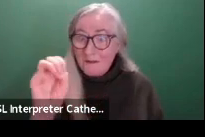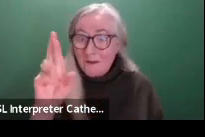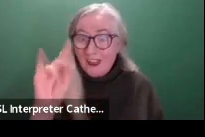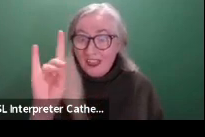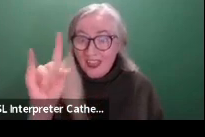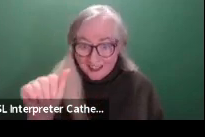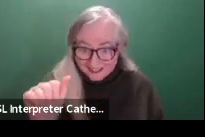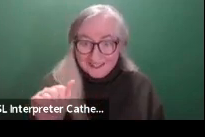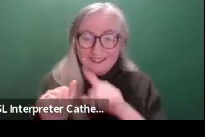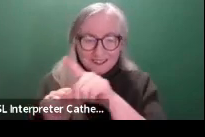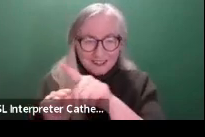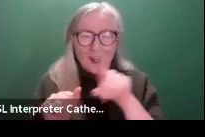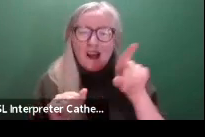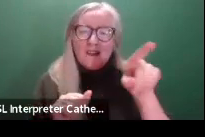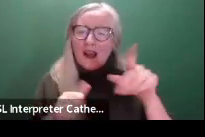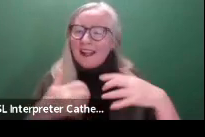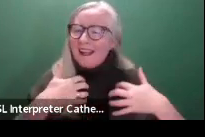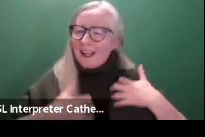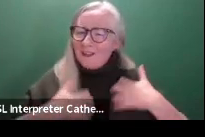But what's interesting is